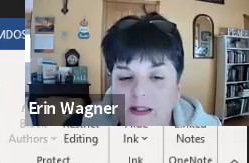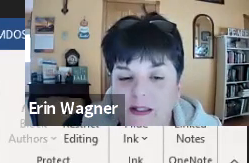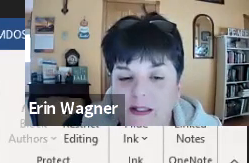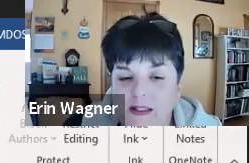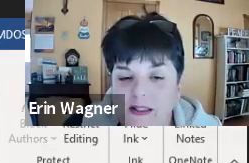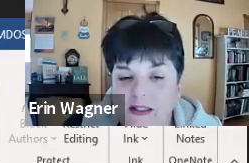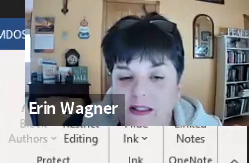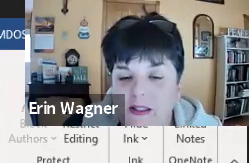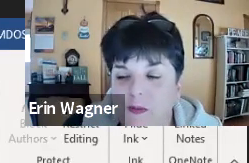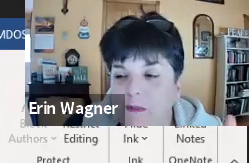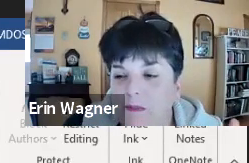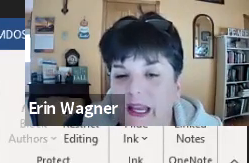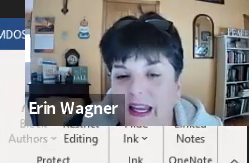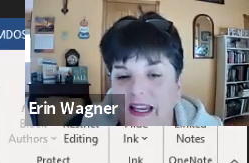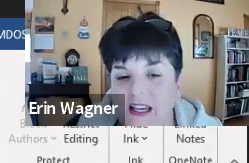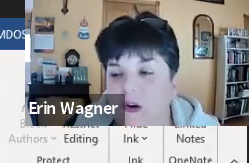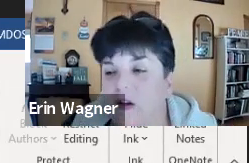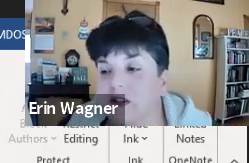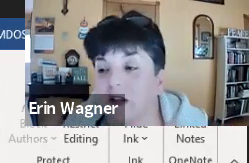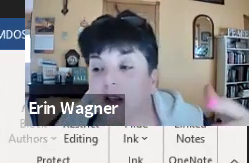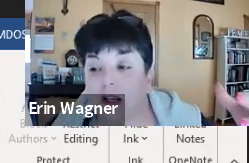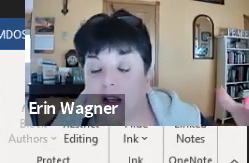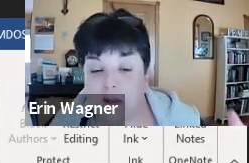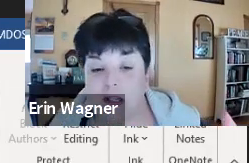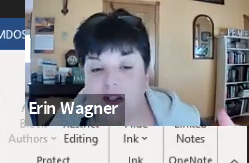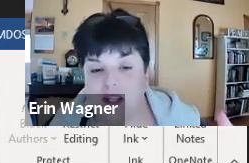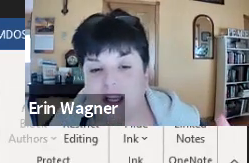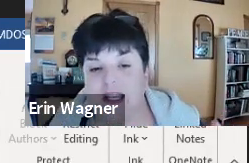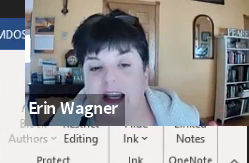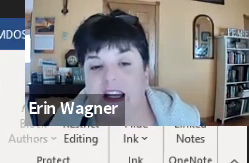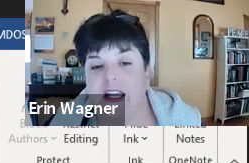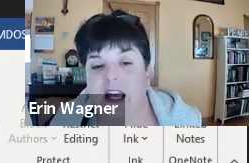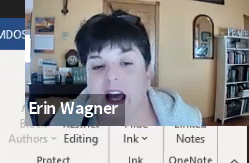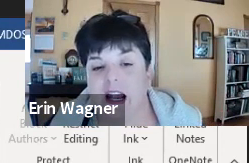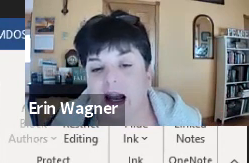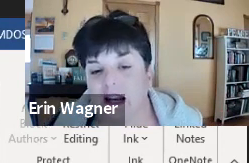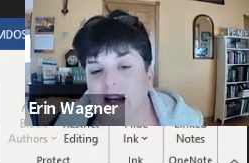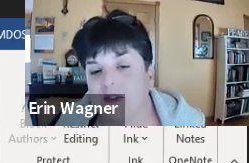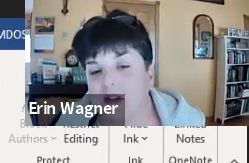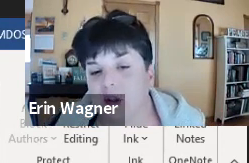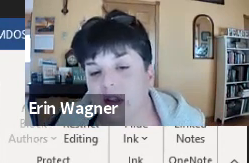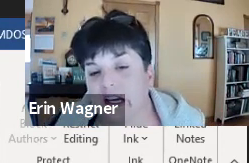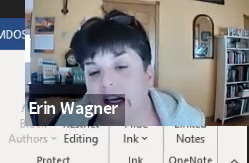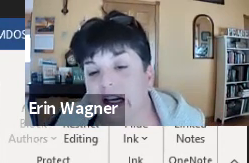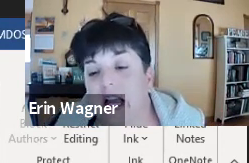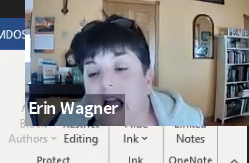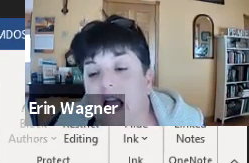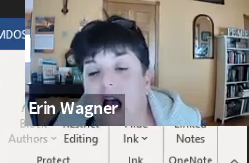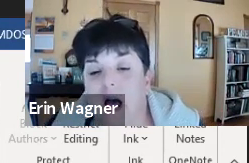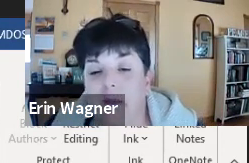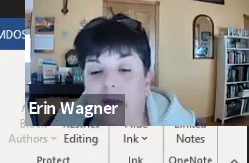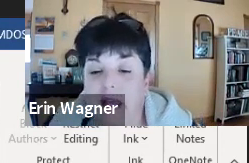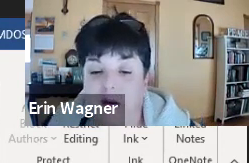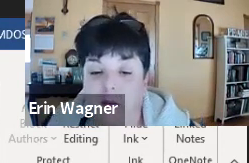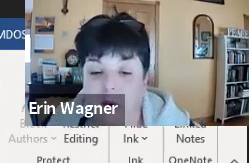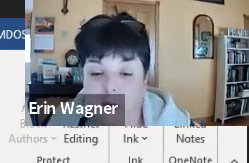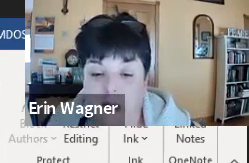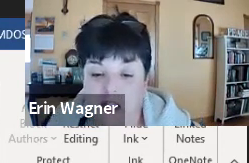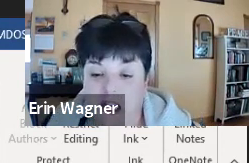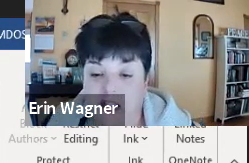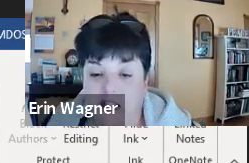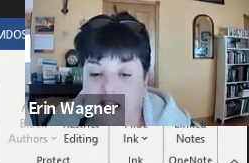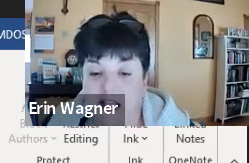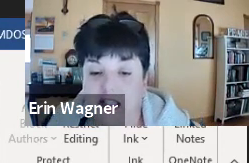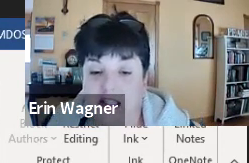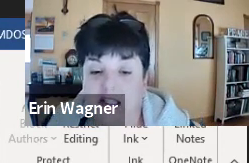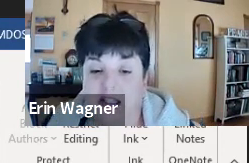the wording to remain, as a commission and not an individual there. And were